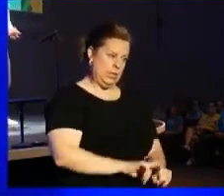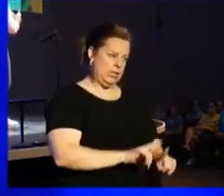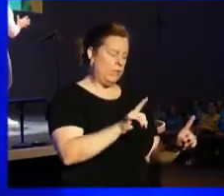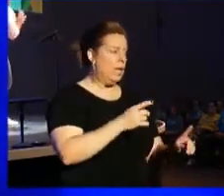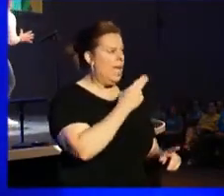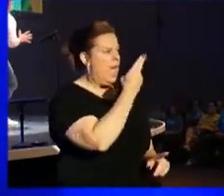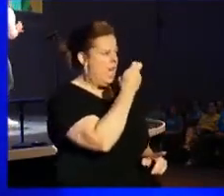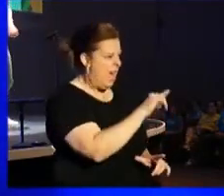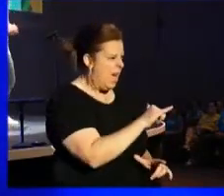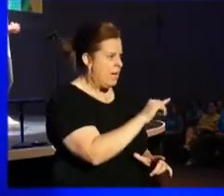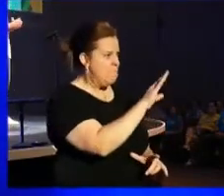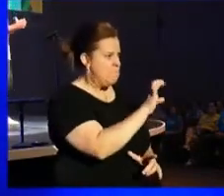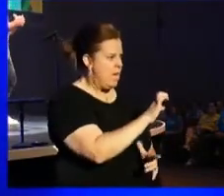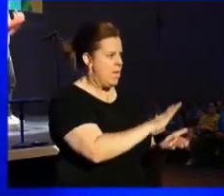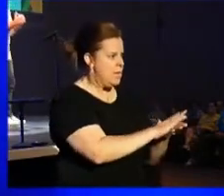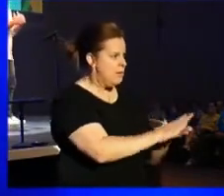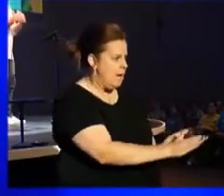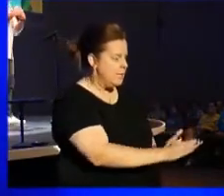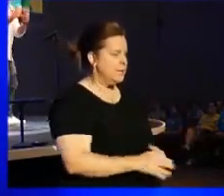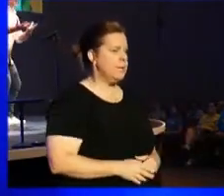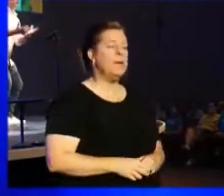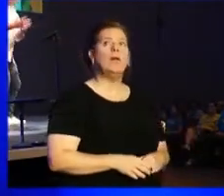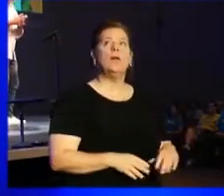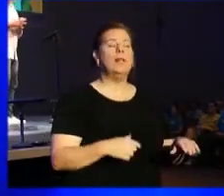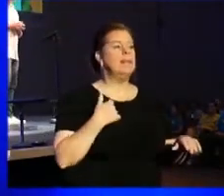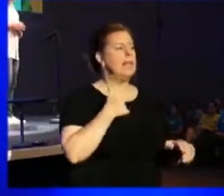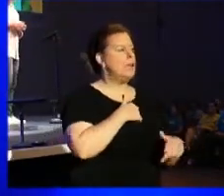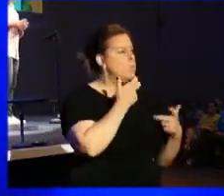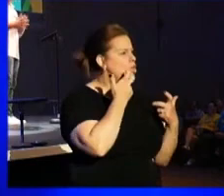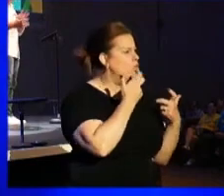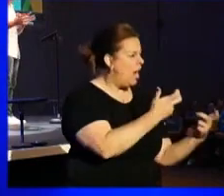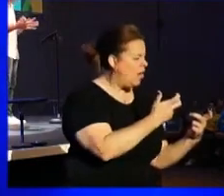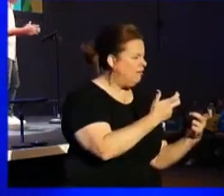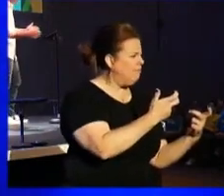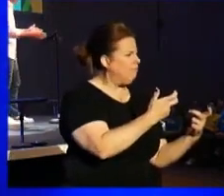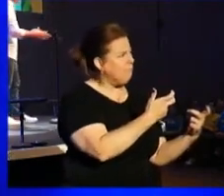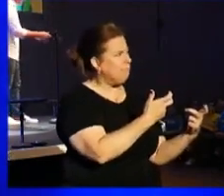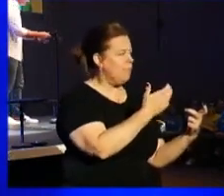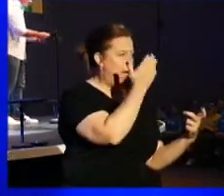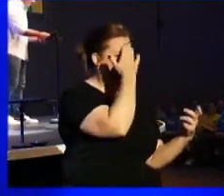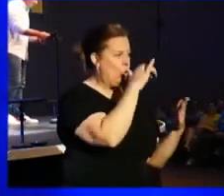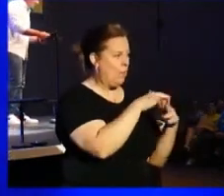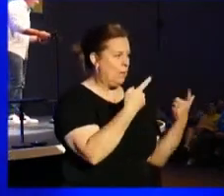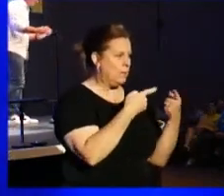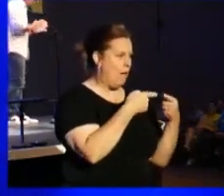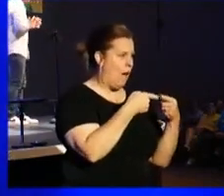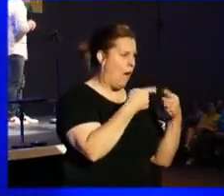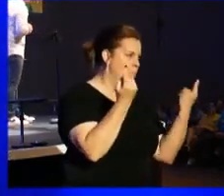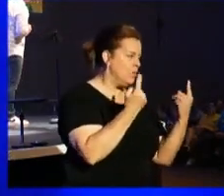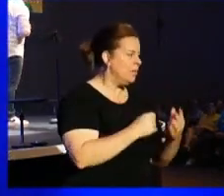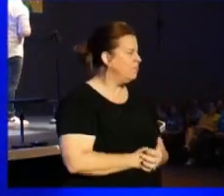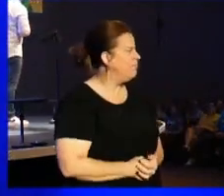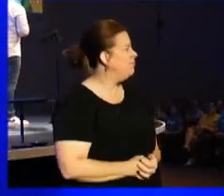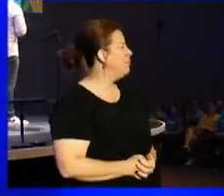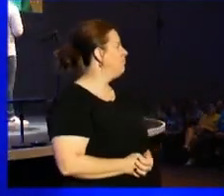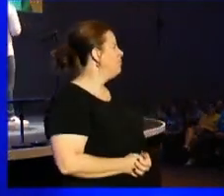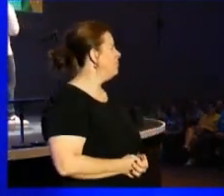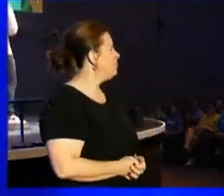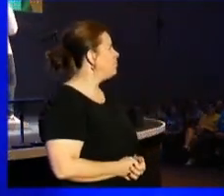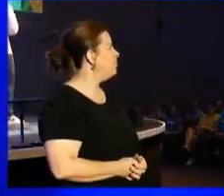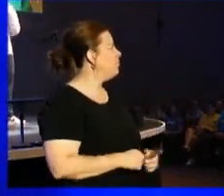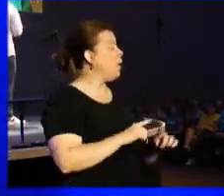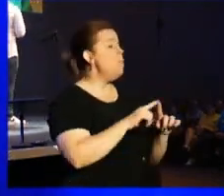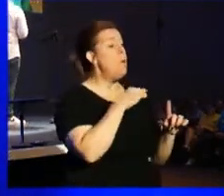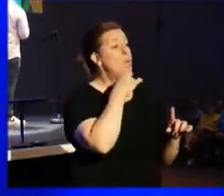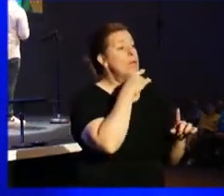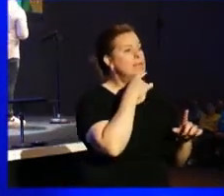hey, be nice! Like we shouted at them, which is kind of contradictory, but we say be nice